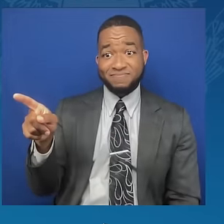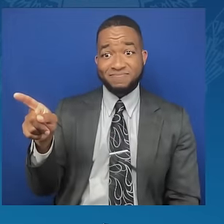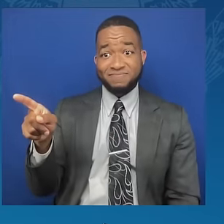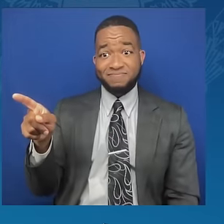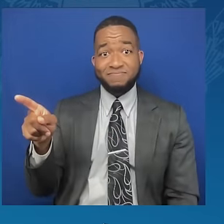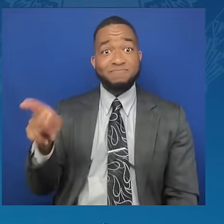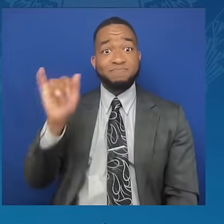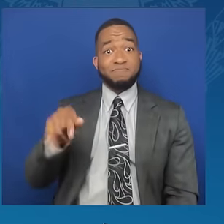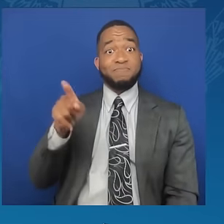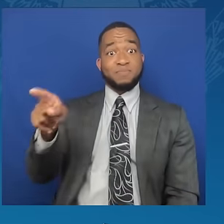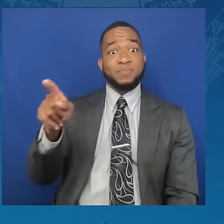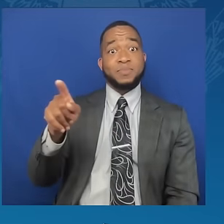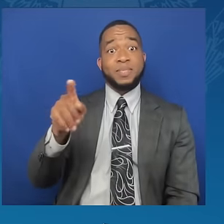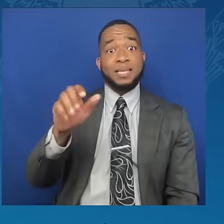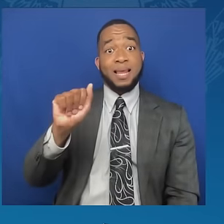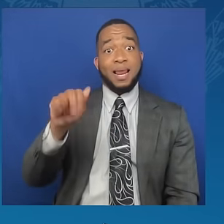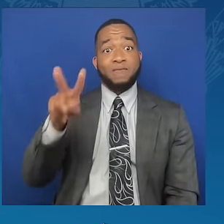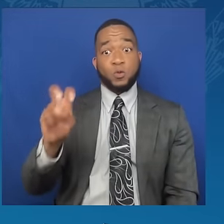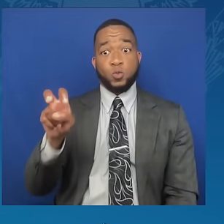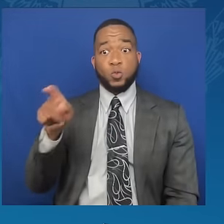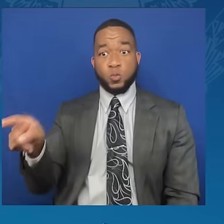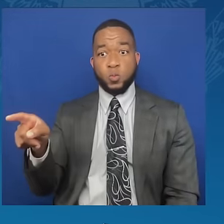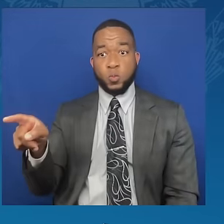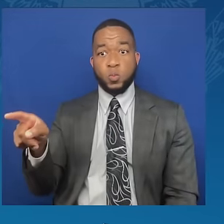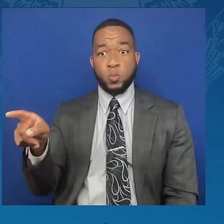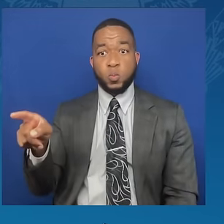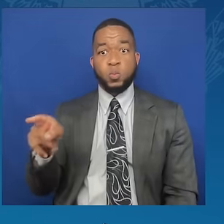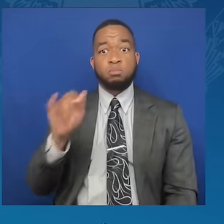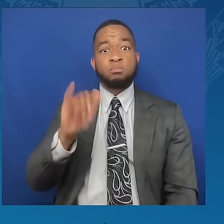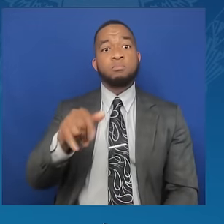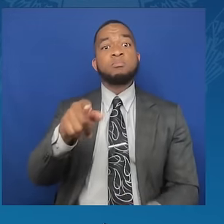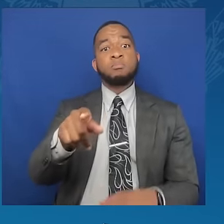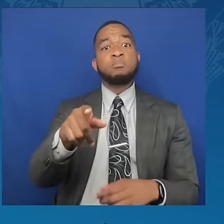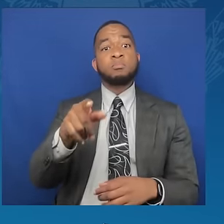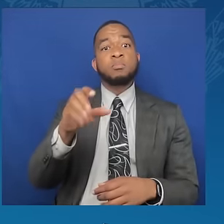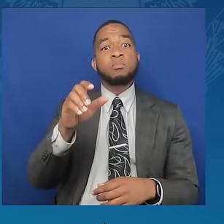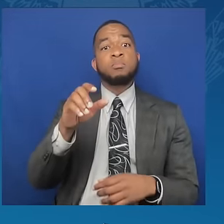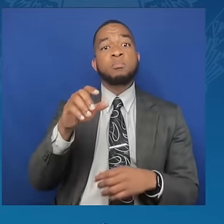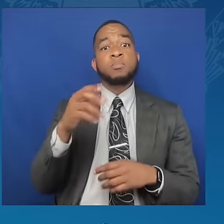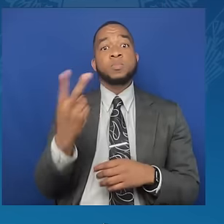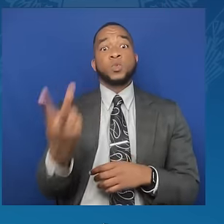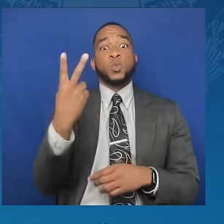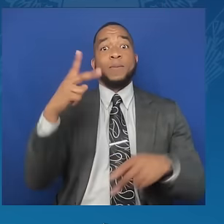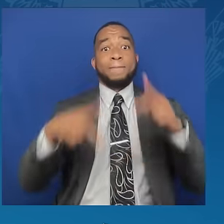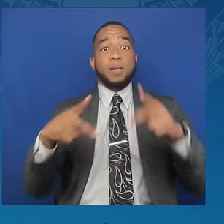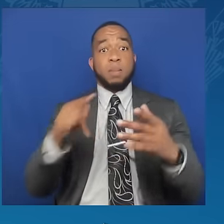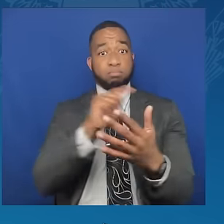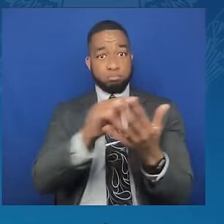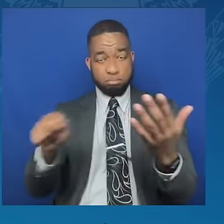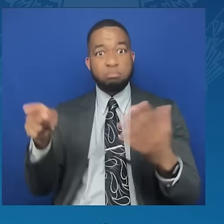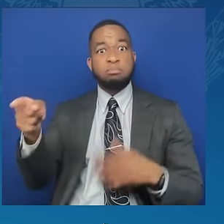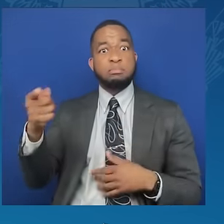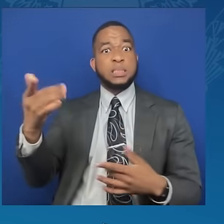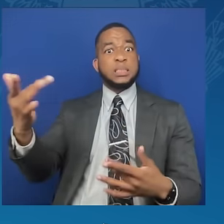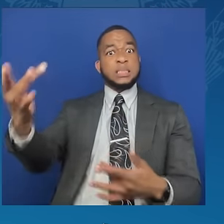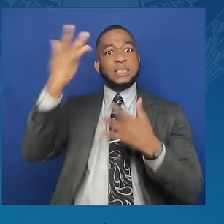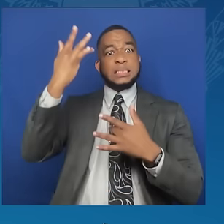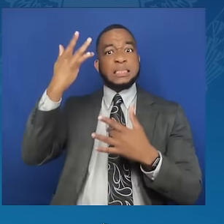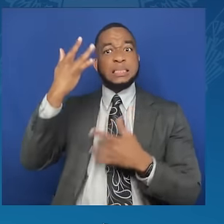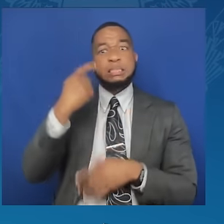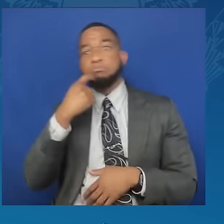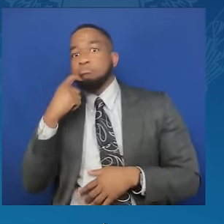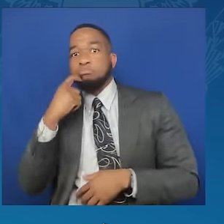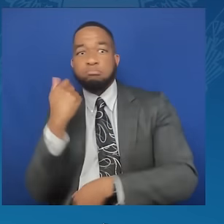were mentally ill from drugs, but they all around us, walking around buck naked. But there's